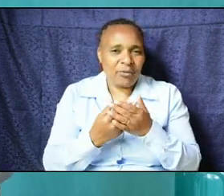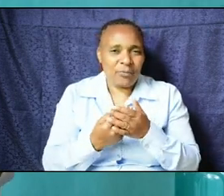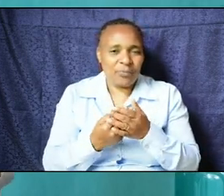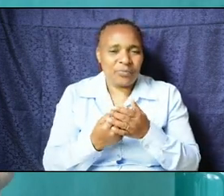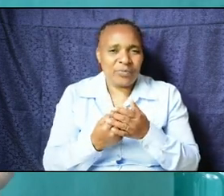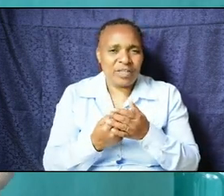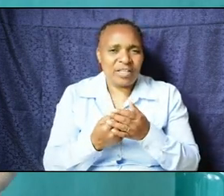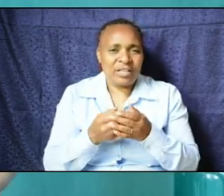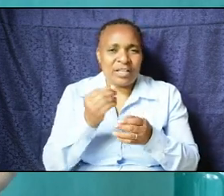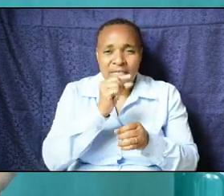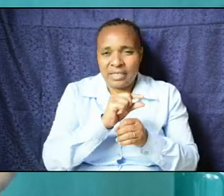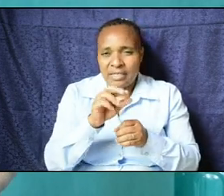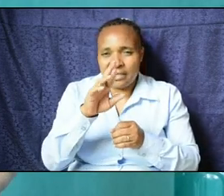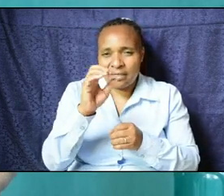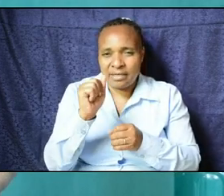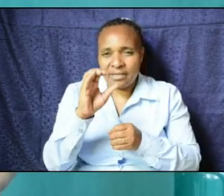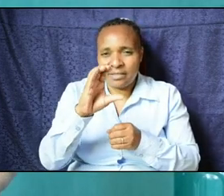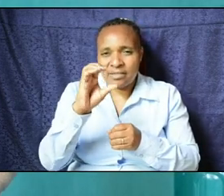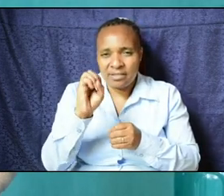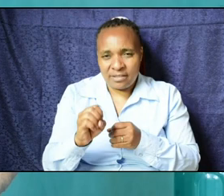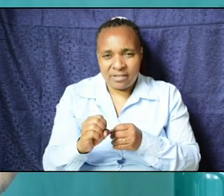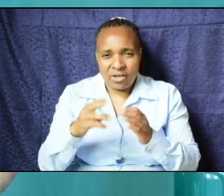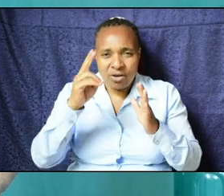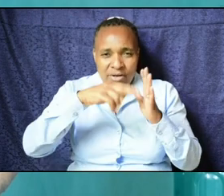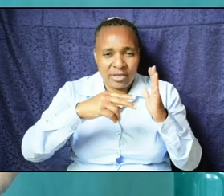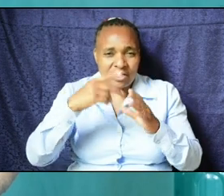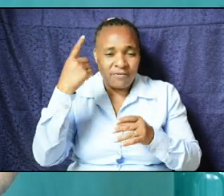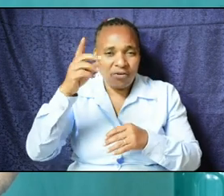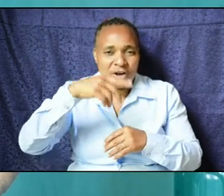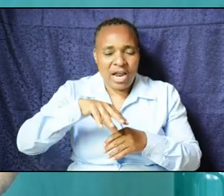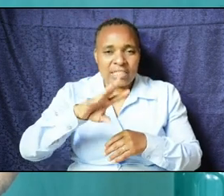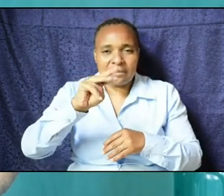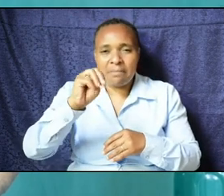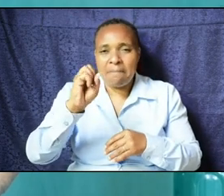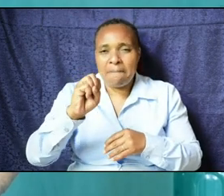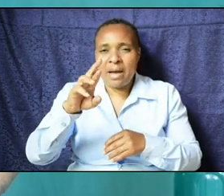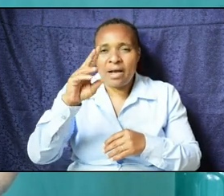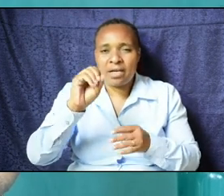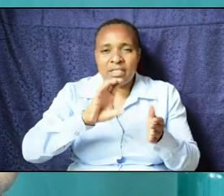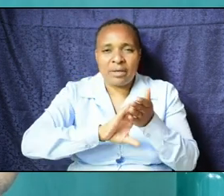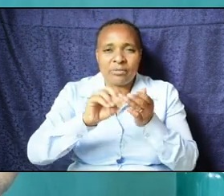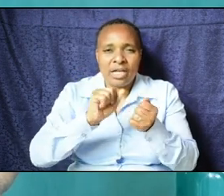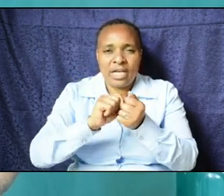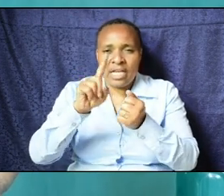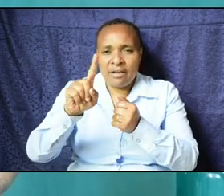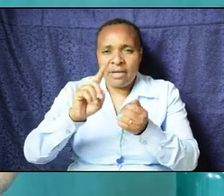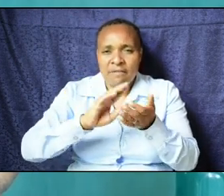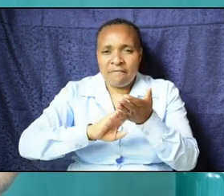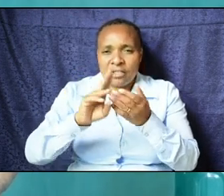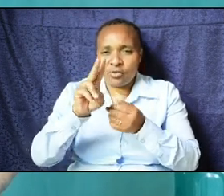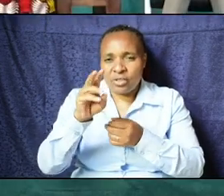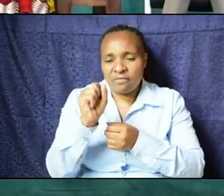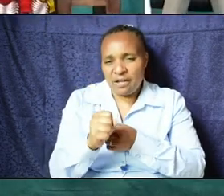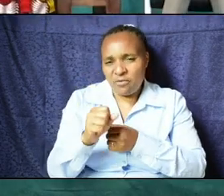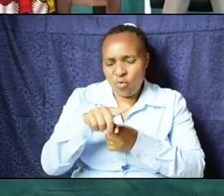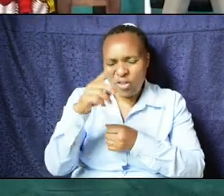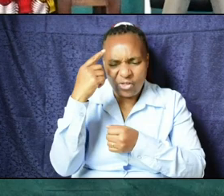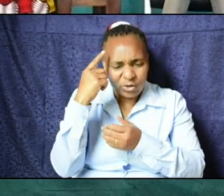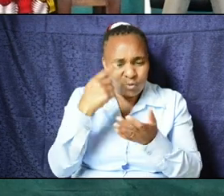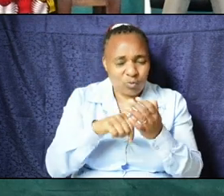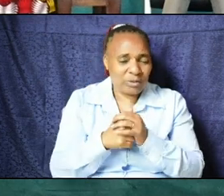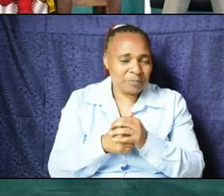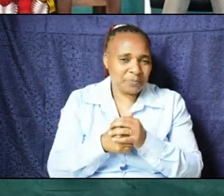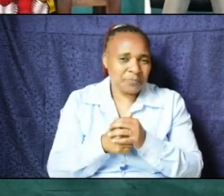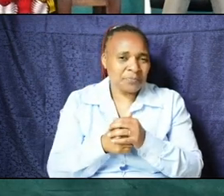Okay, Grace, you can read for us Mark 11:25. Probably give us what your thoughts on that.